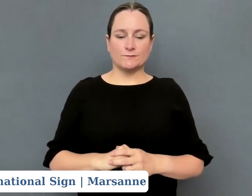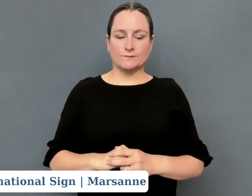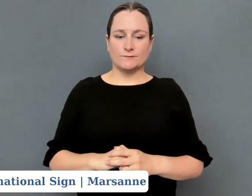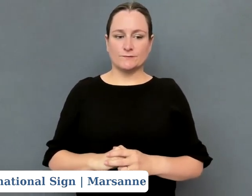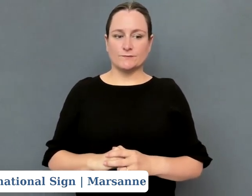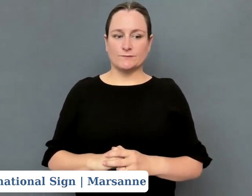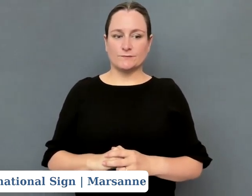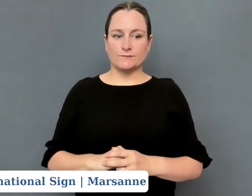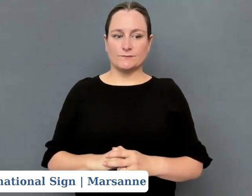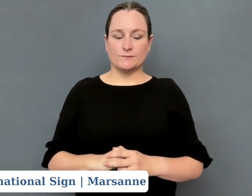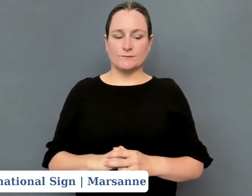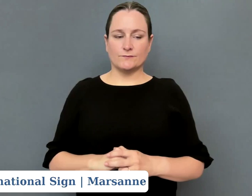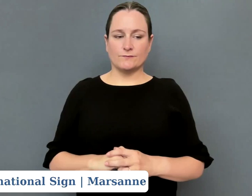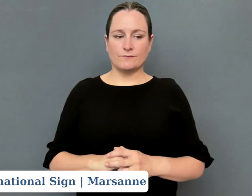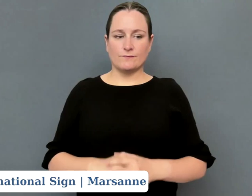Okay.